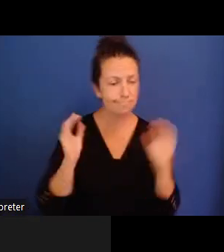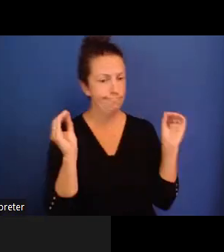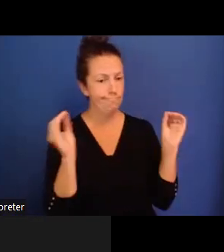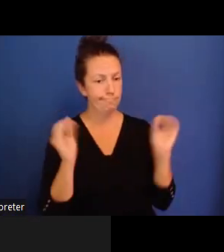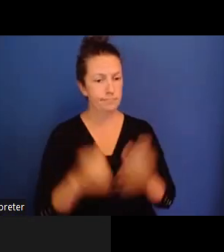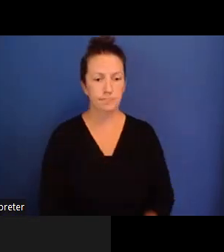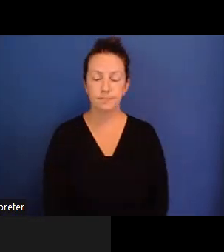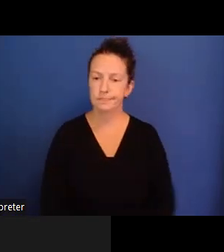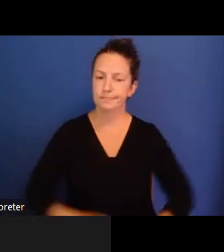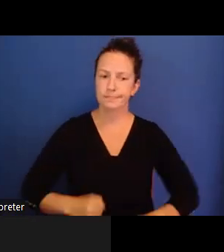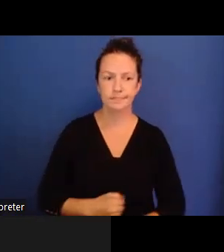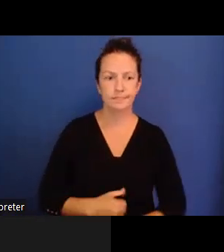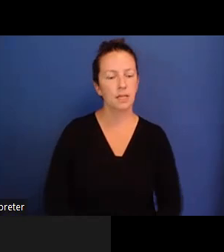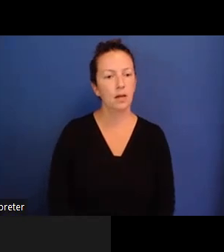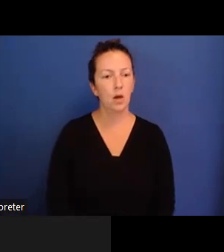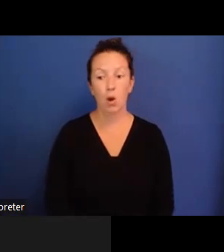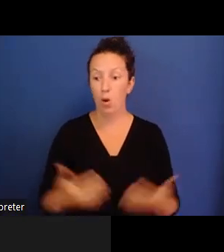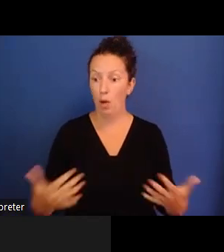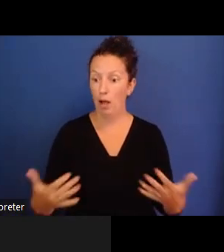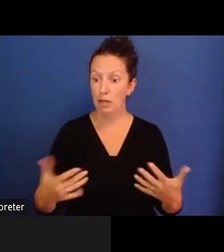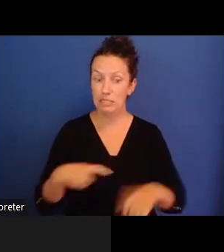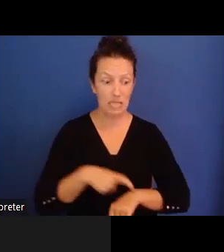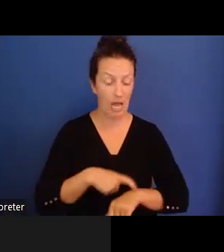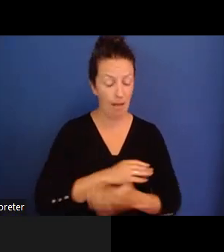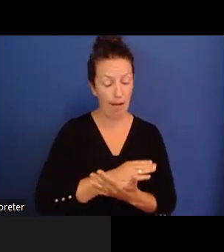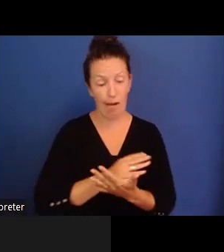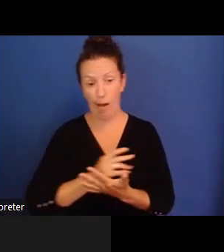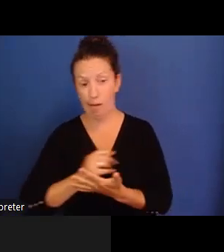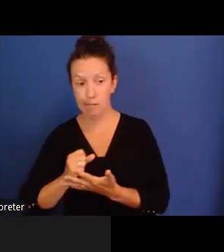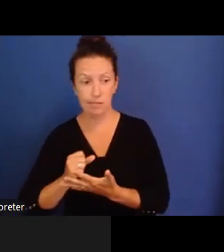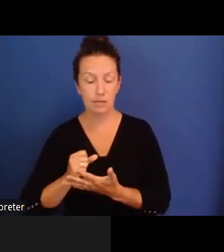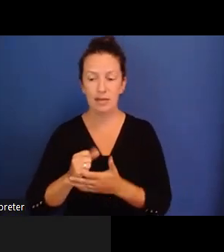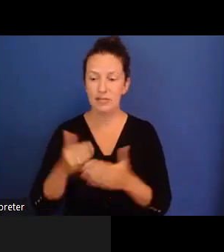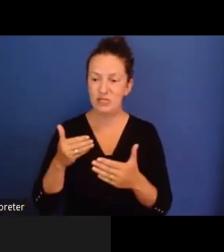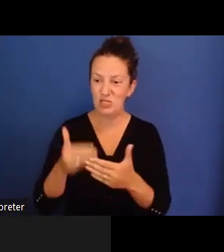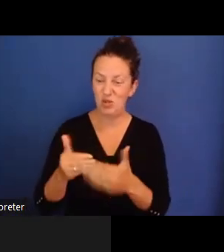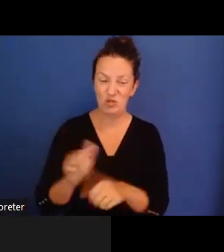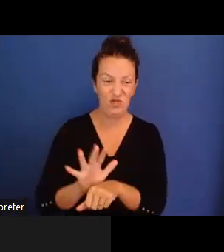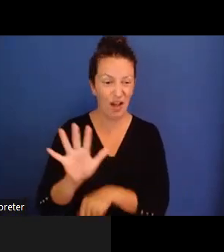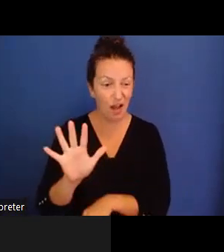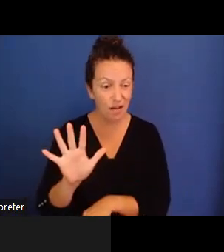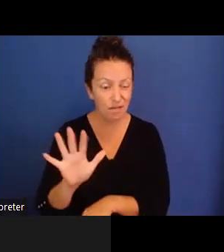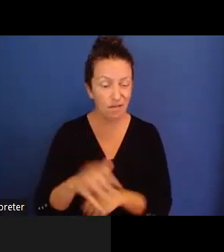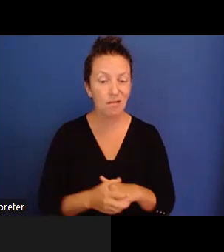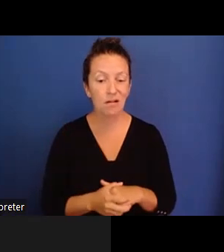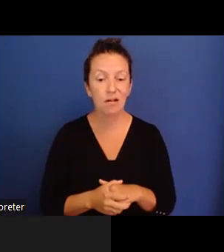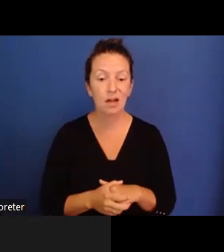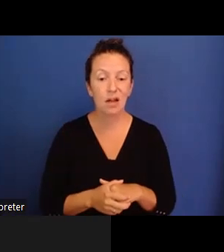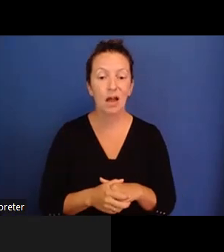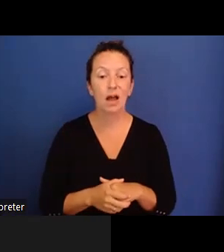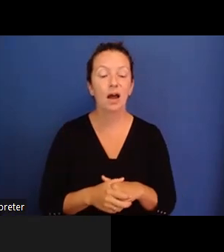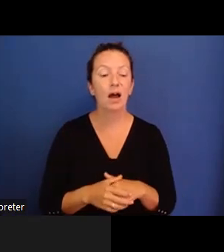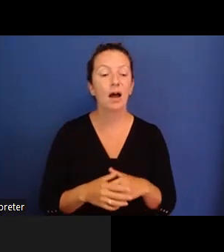I tell you, where does the time go? It's already nearly 10 till 5. So I know. I